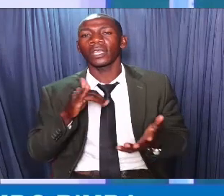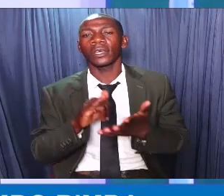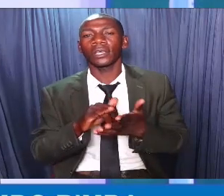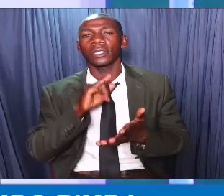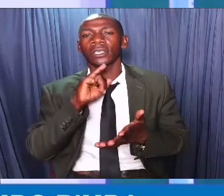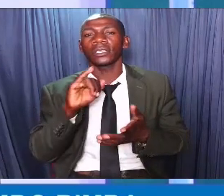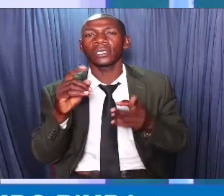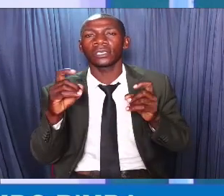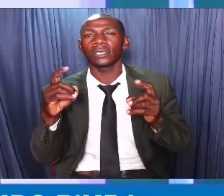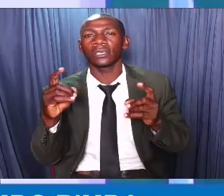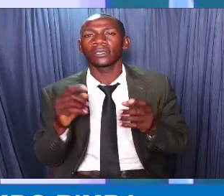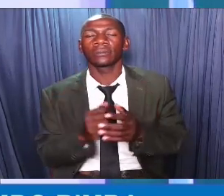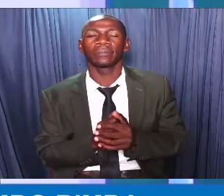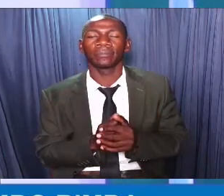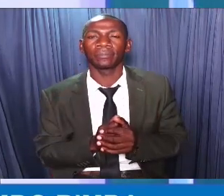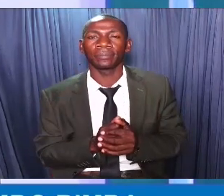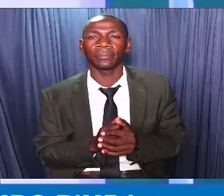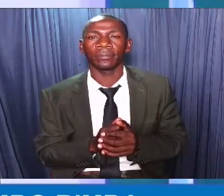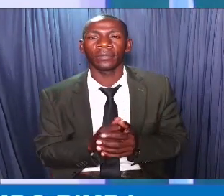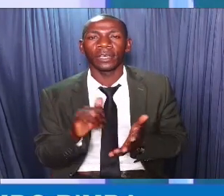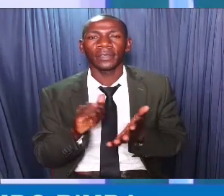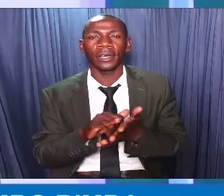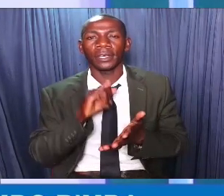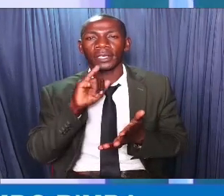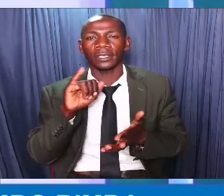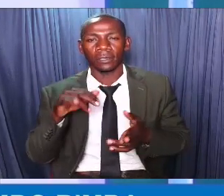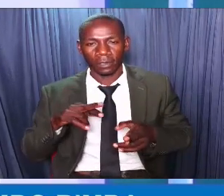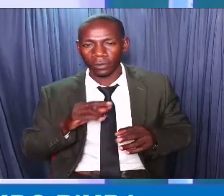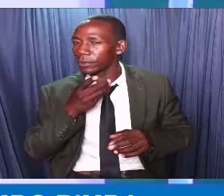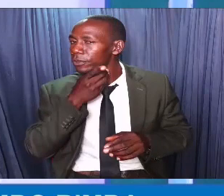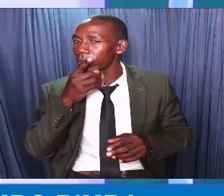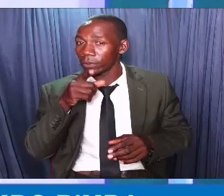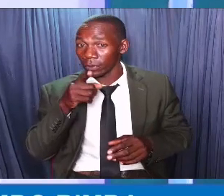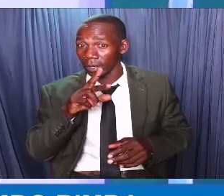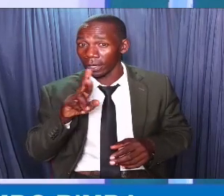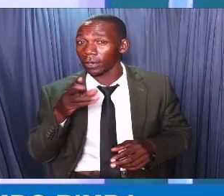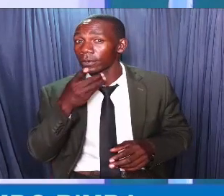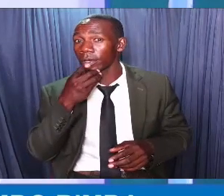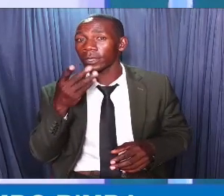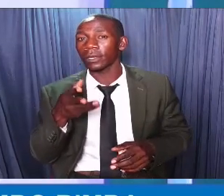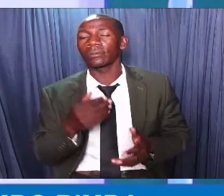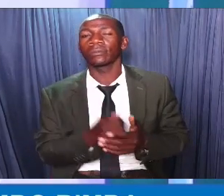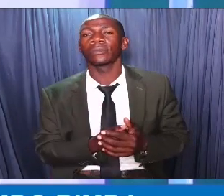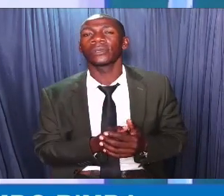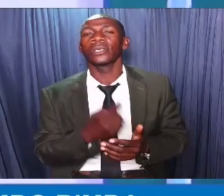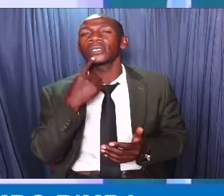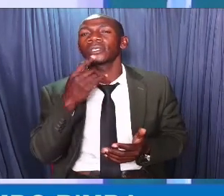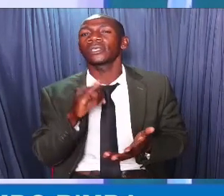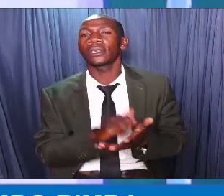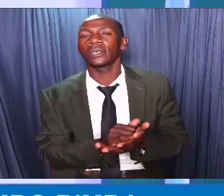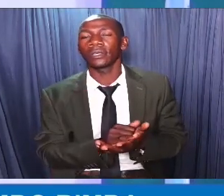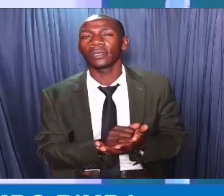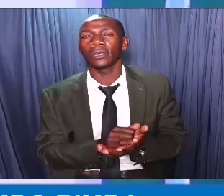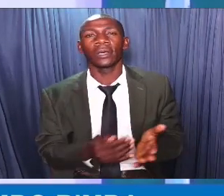in sin, you'll be angry to somebody. Hivyo ni mto wakauka huo. That way the stream is drying up. Ndio anasema. That's why he